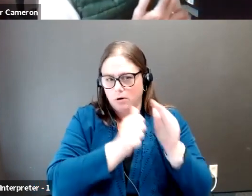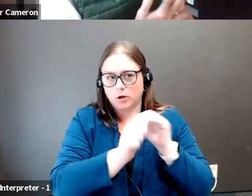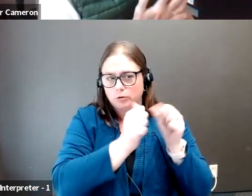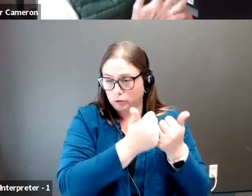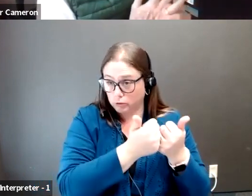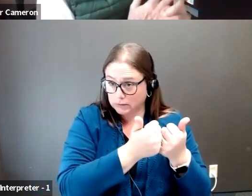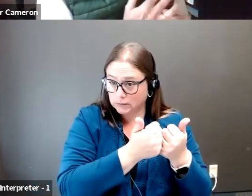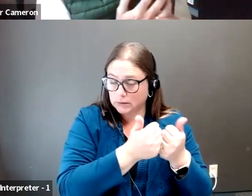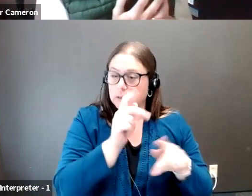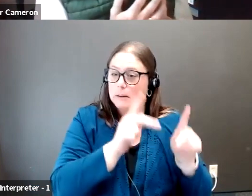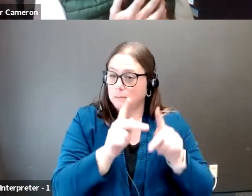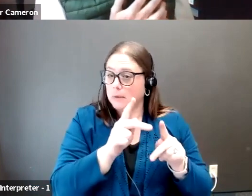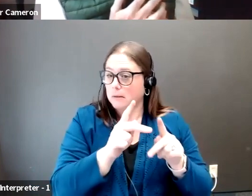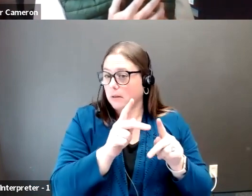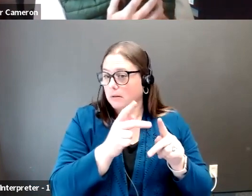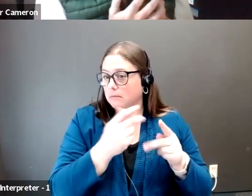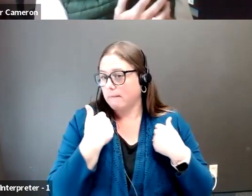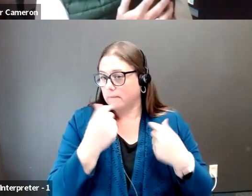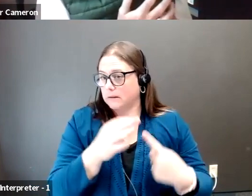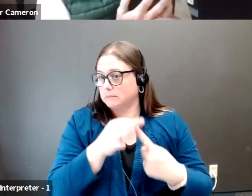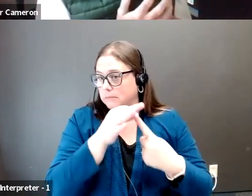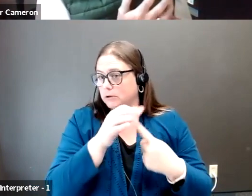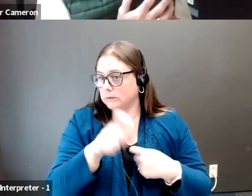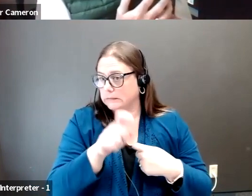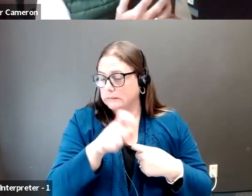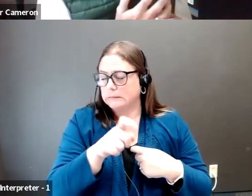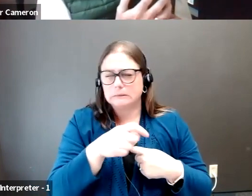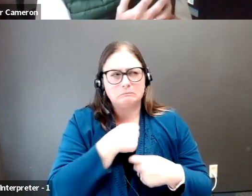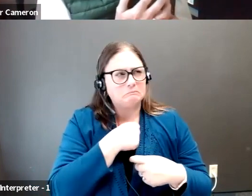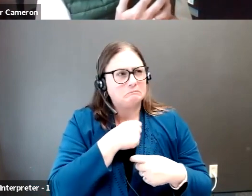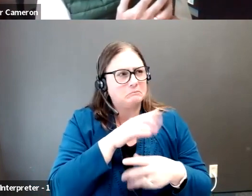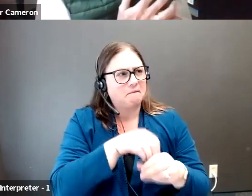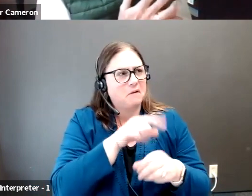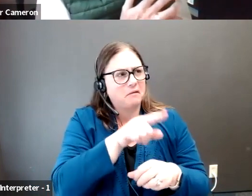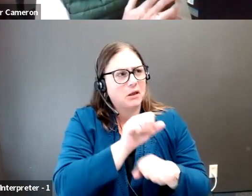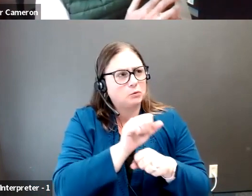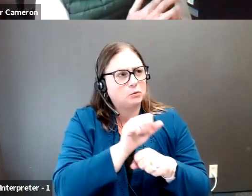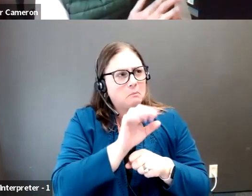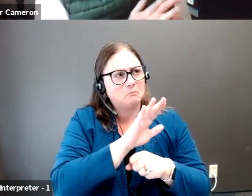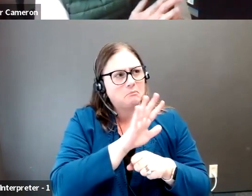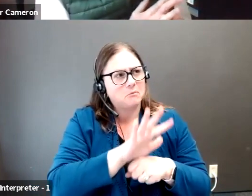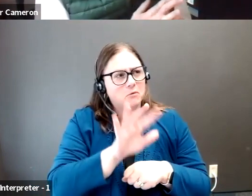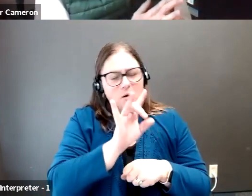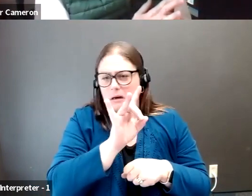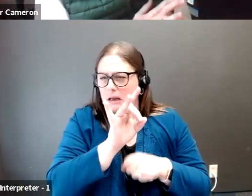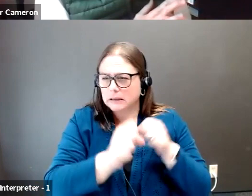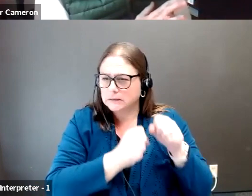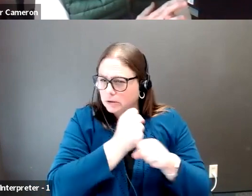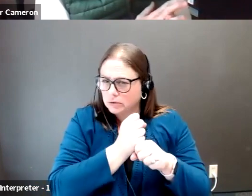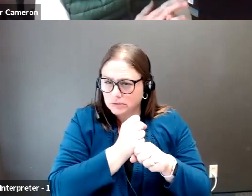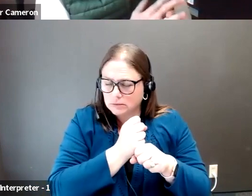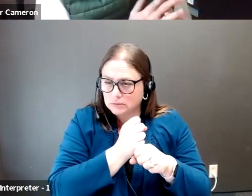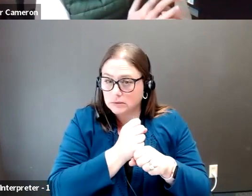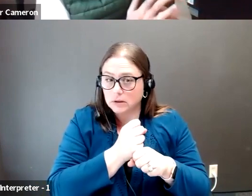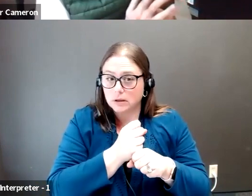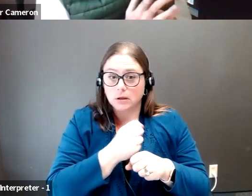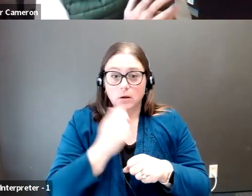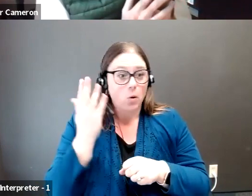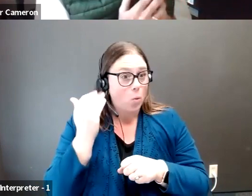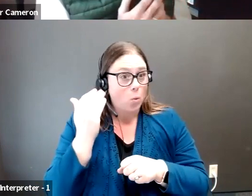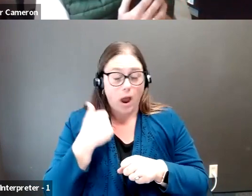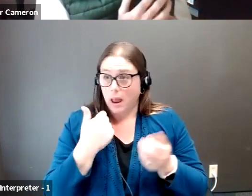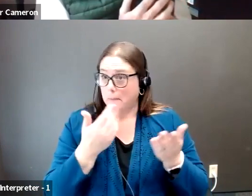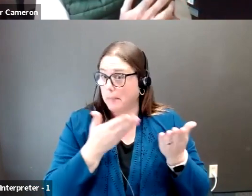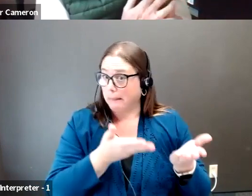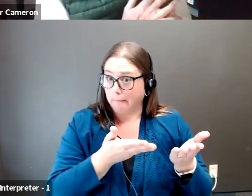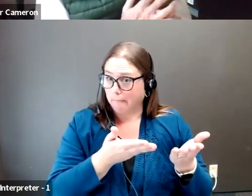for people with special needs, and worked in that field for about 8 years. Never really knew why I worked in that field. It just kind